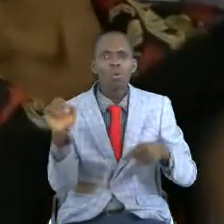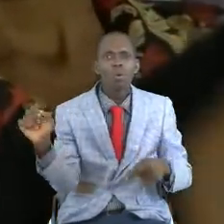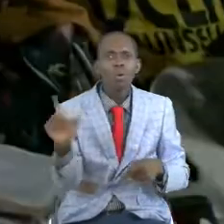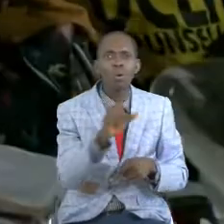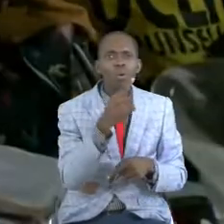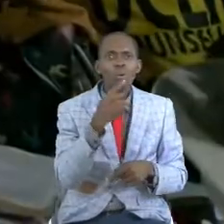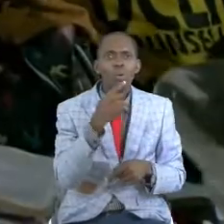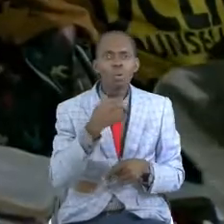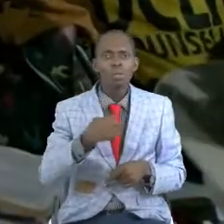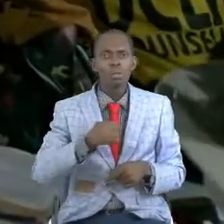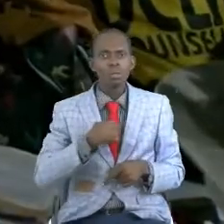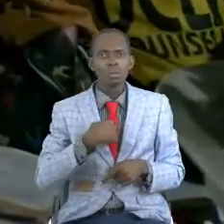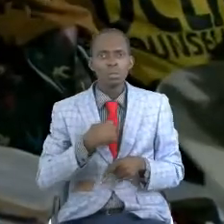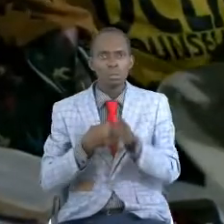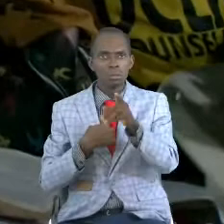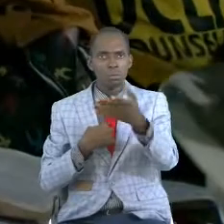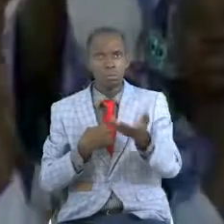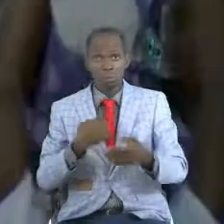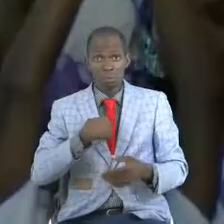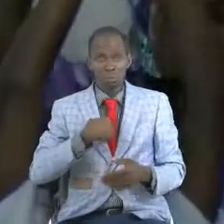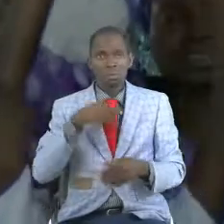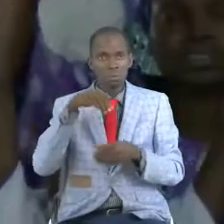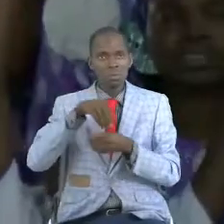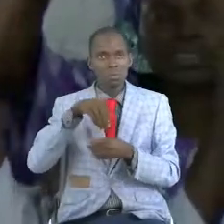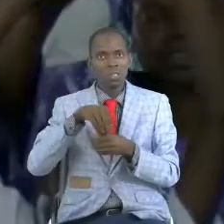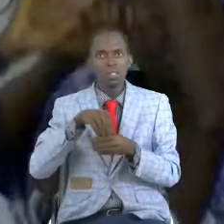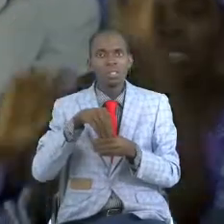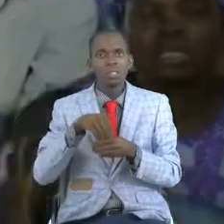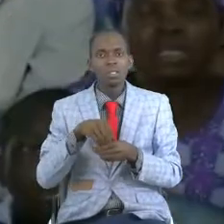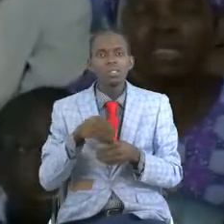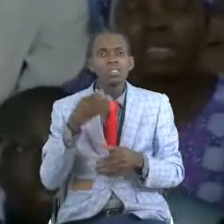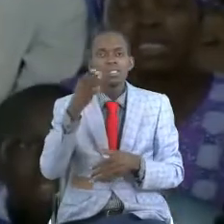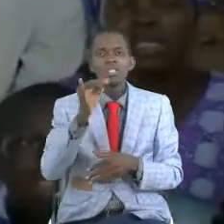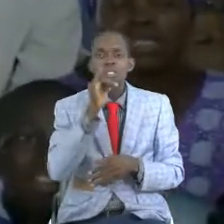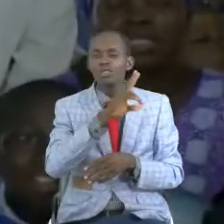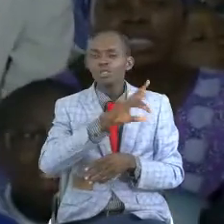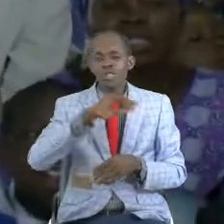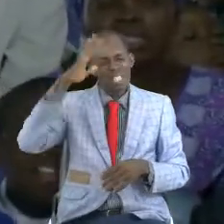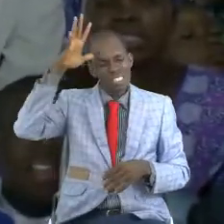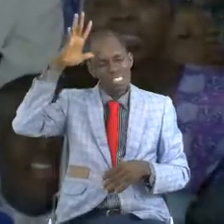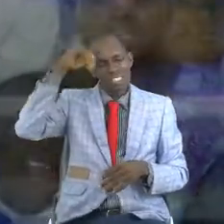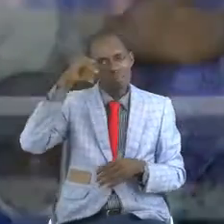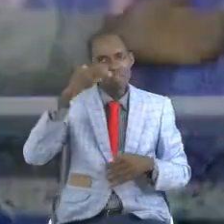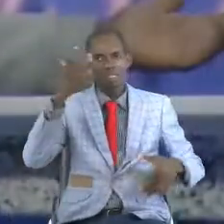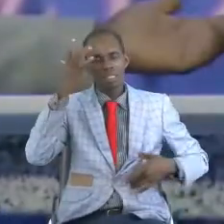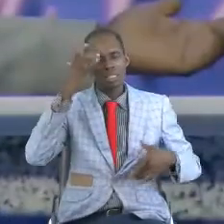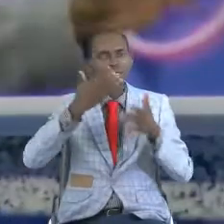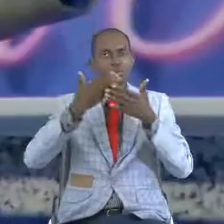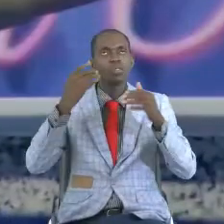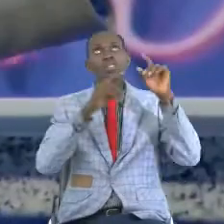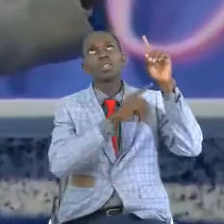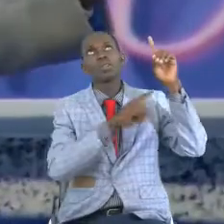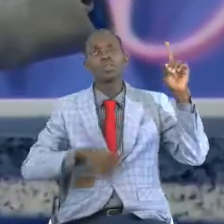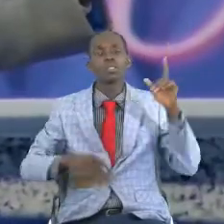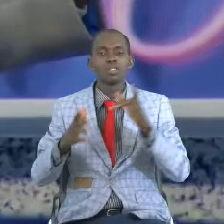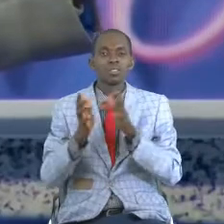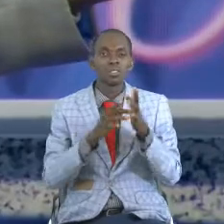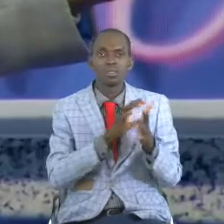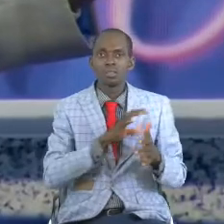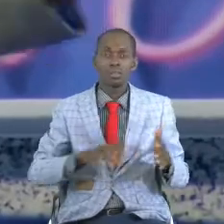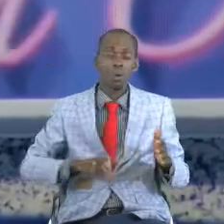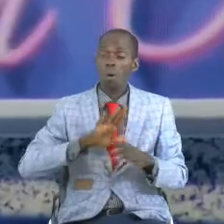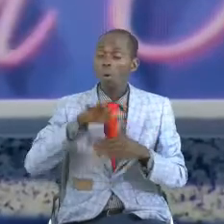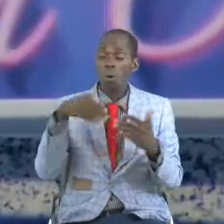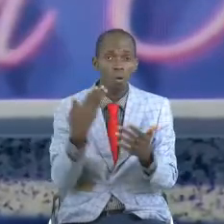Tell me. There is no incurable disease before the Lord Jesus Christ.